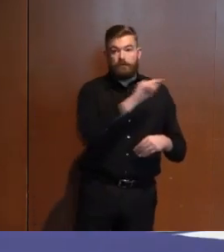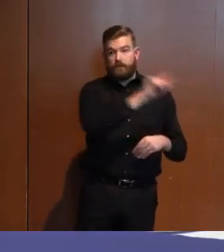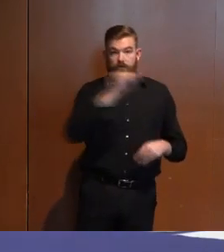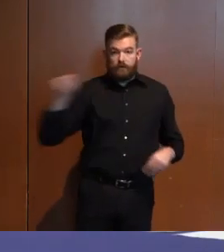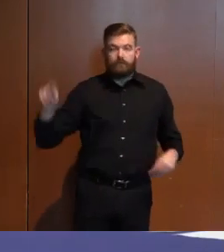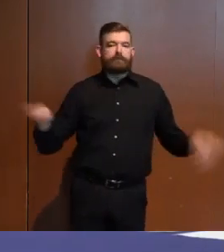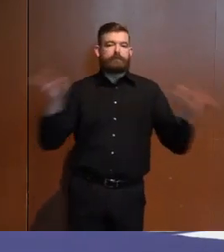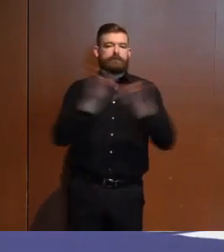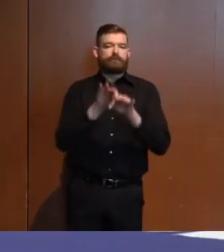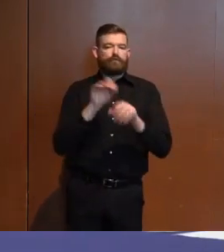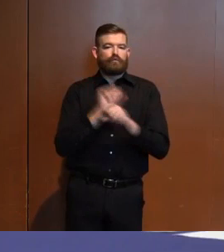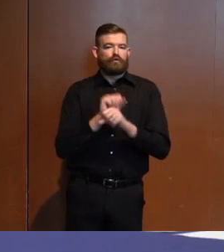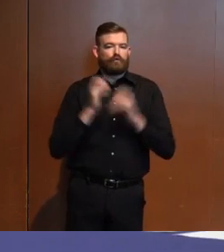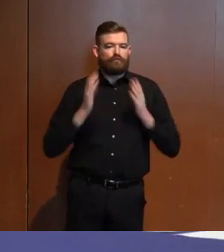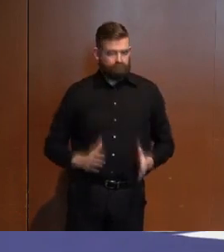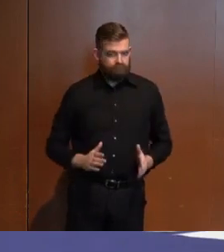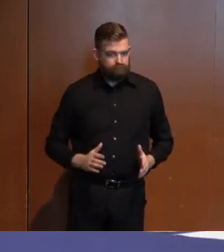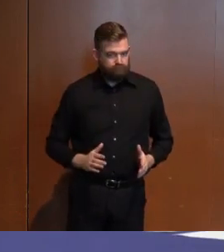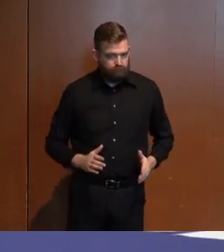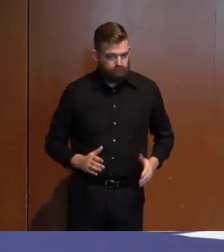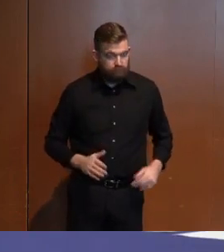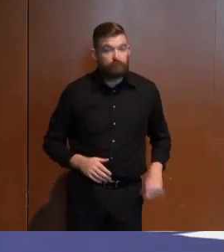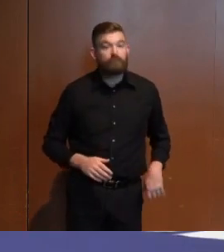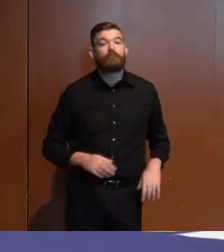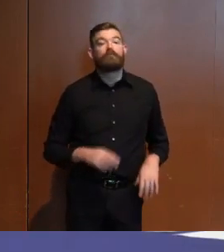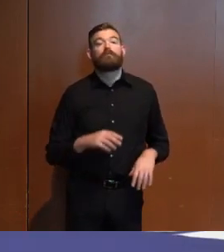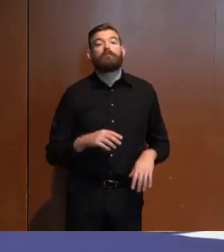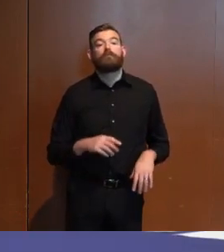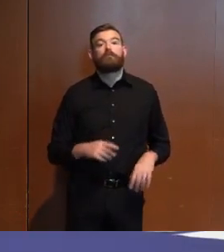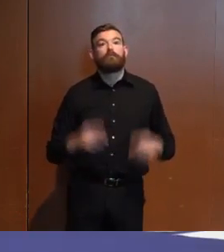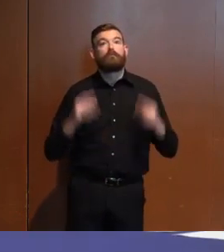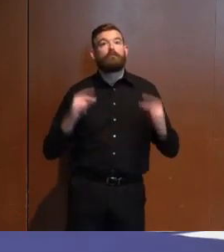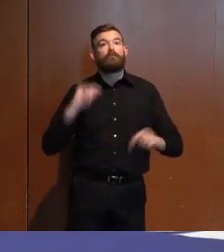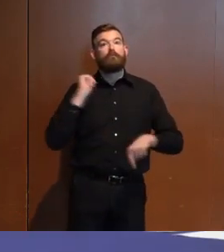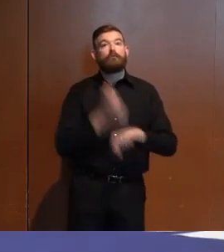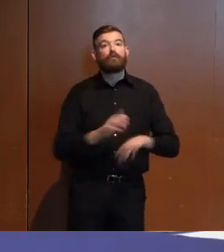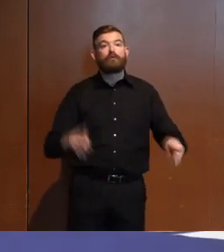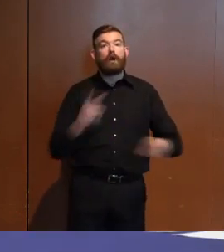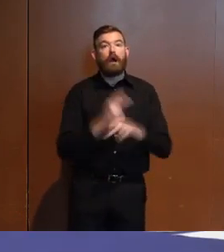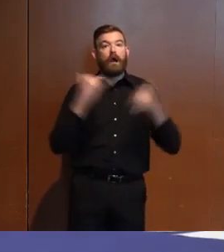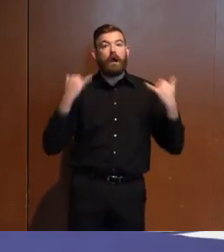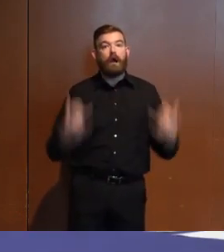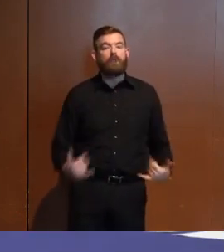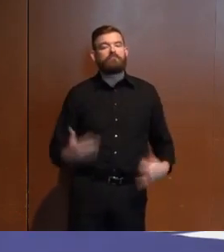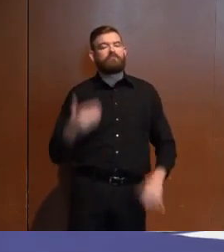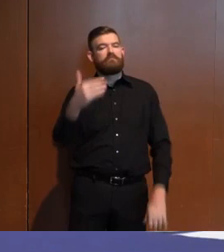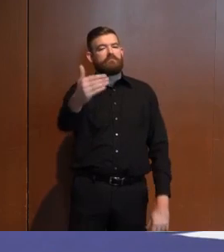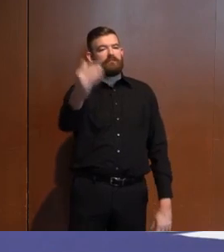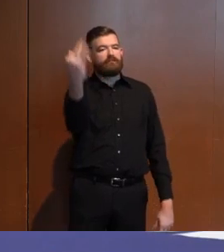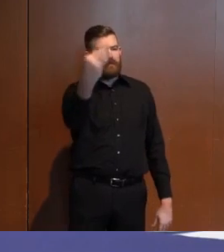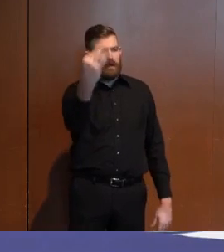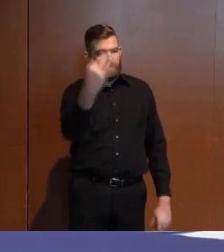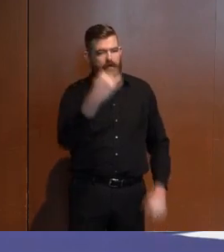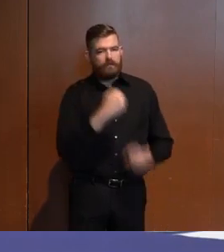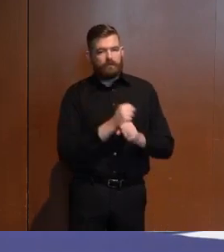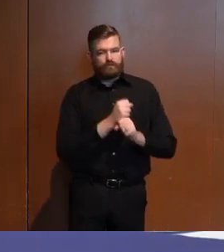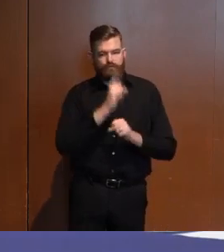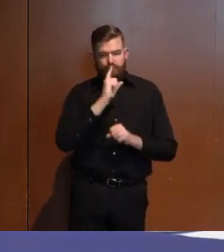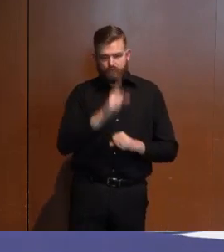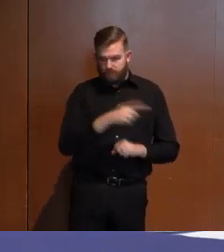couple of days to certify that folks will be prepared to do this by Friday, and then if you're not,